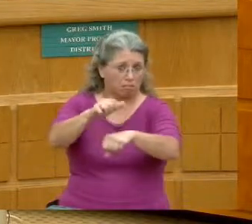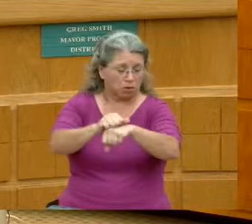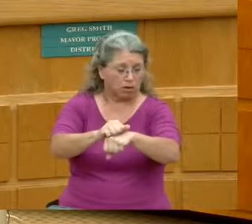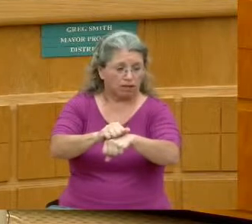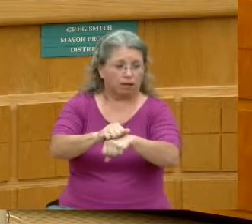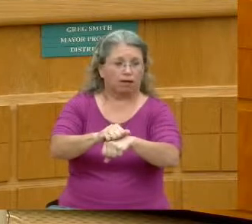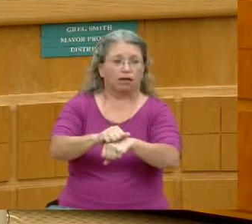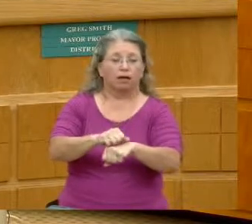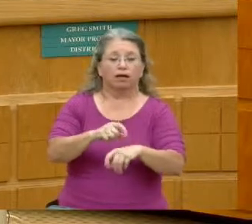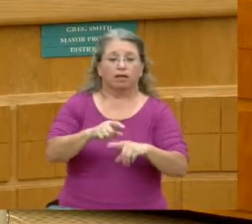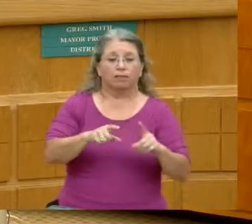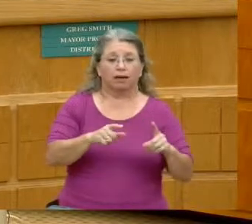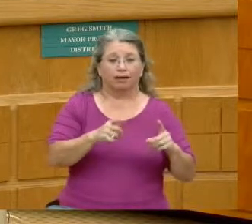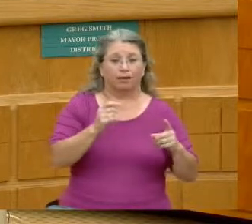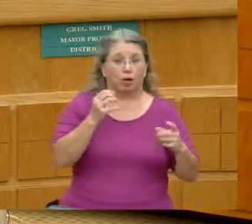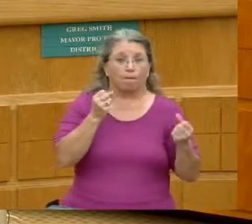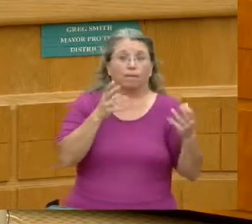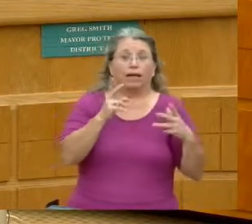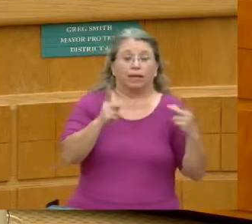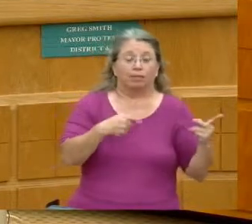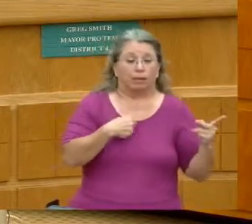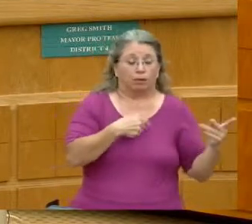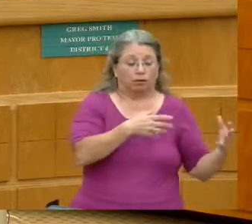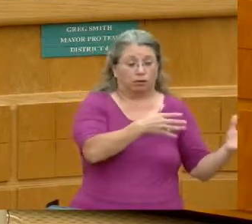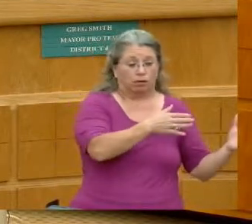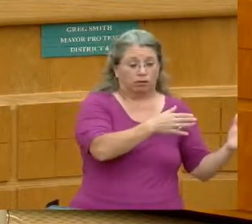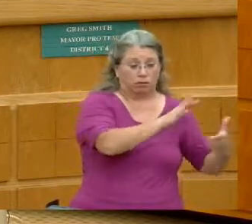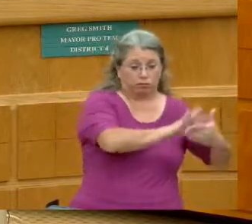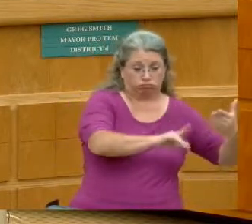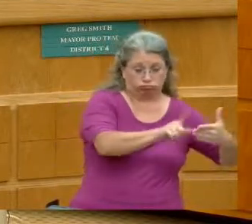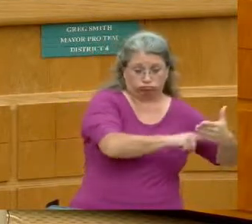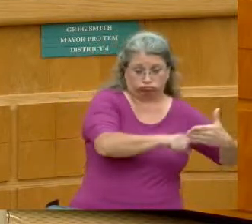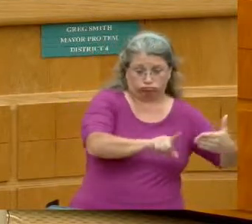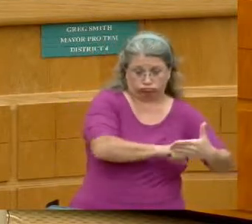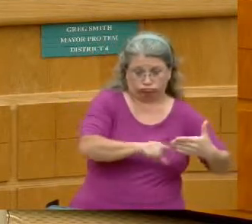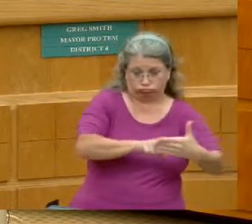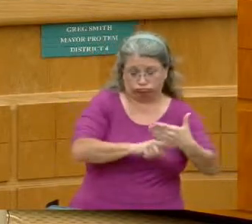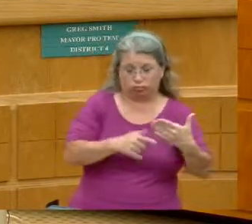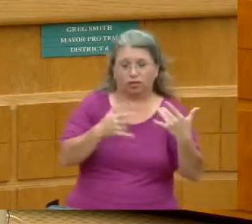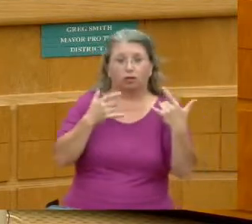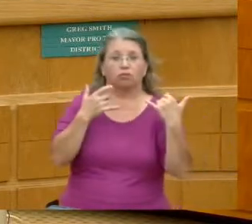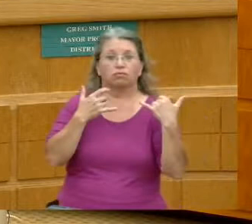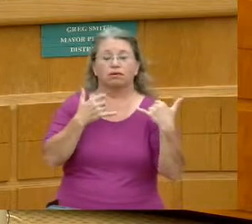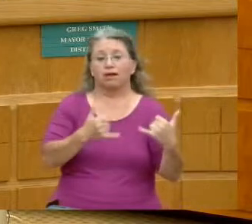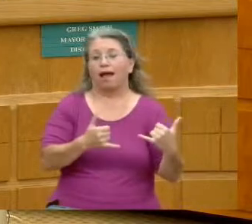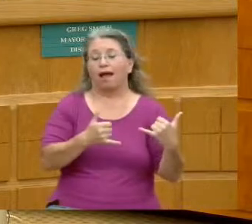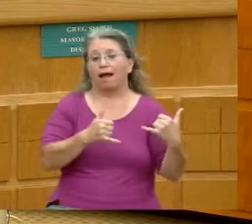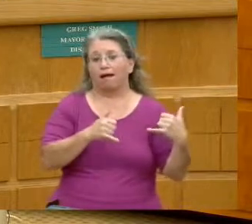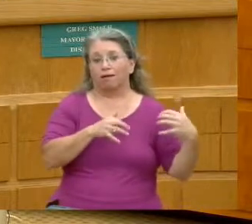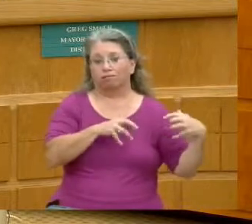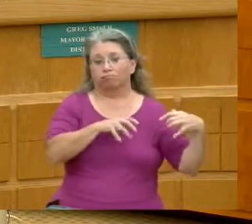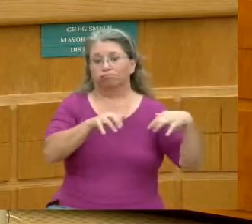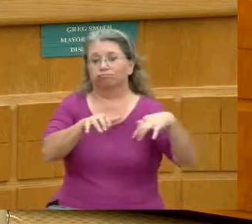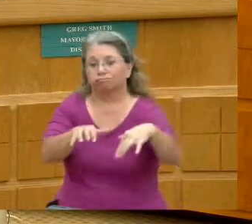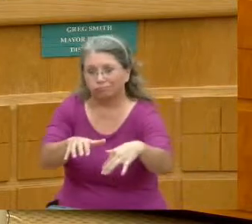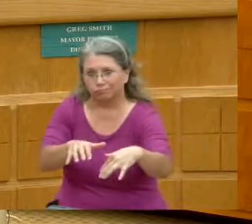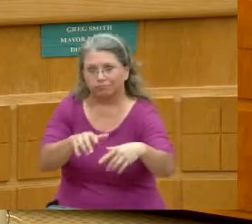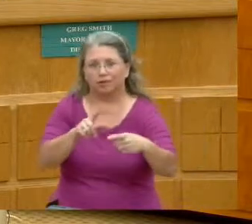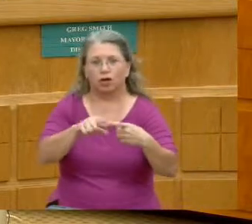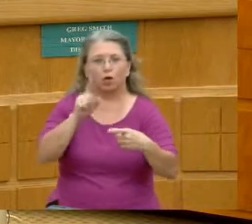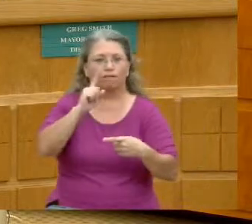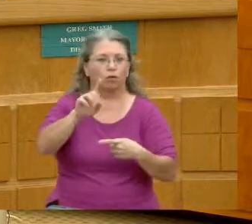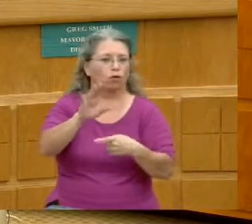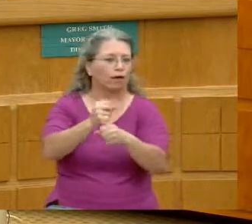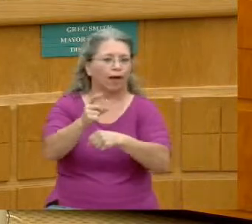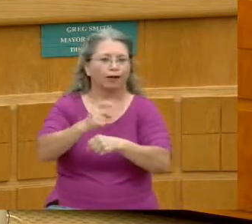got deferred are now being seen, and because of COVID-19, they can't see as many people at the same time. So if you want to go in for a physical, you